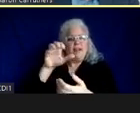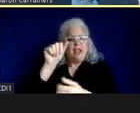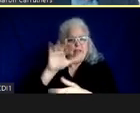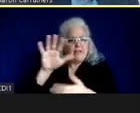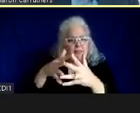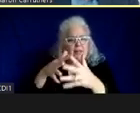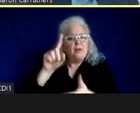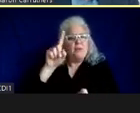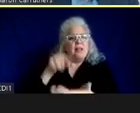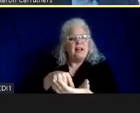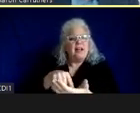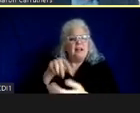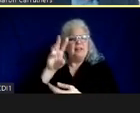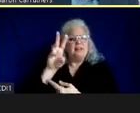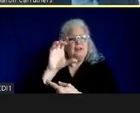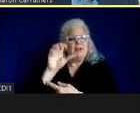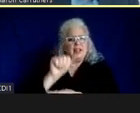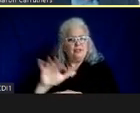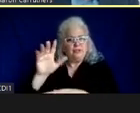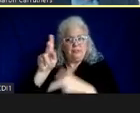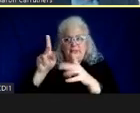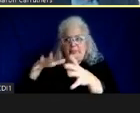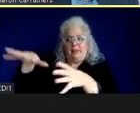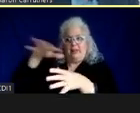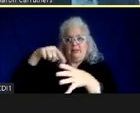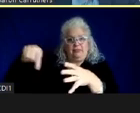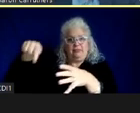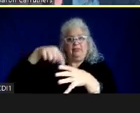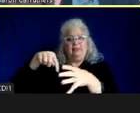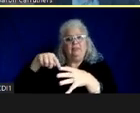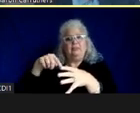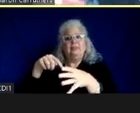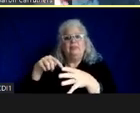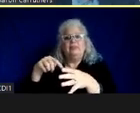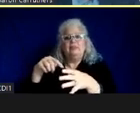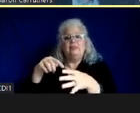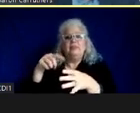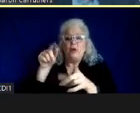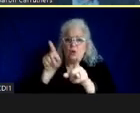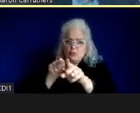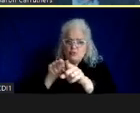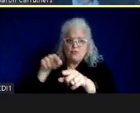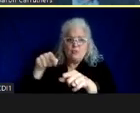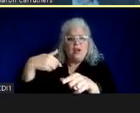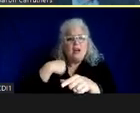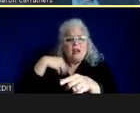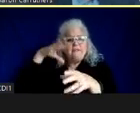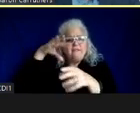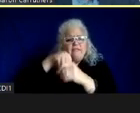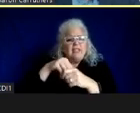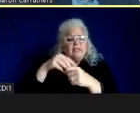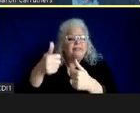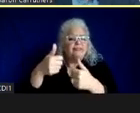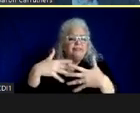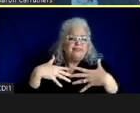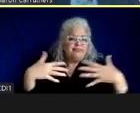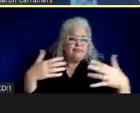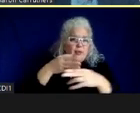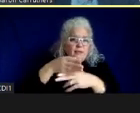diabetes, respiratory illnesses, and cardiac problems. So we're going to circle back when we talk later about whether or not the vaccine is